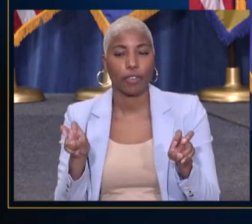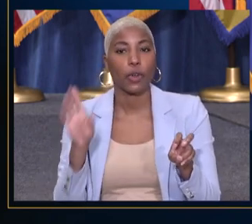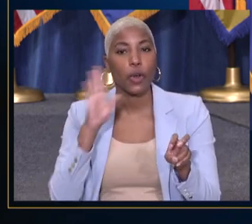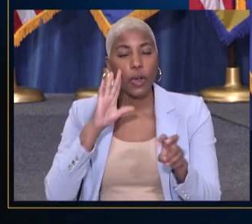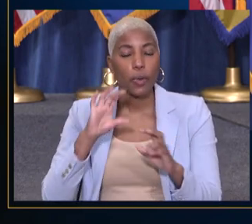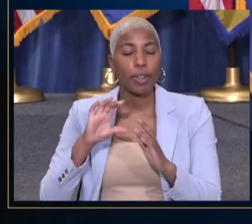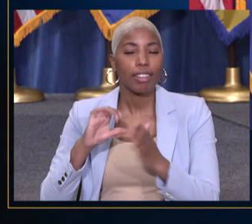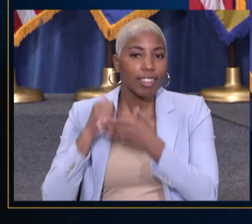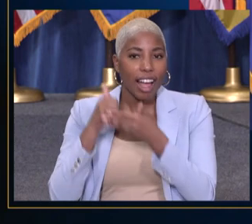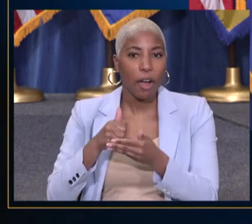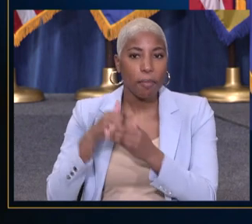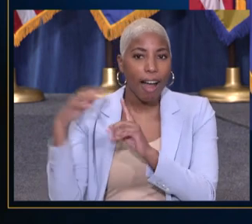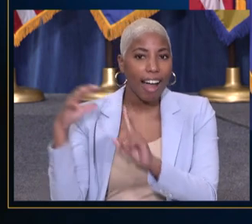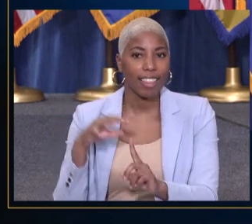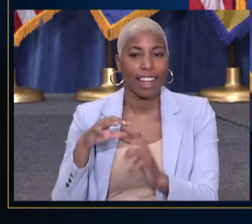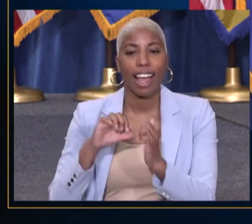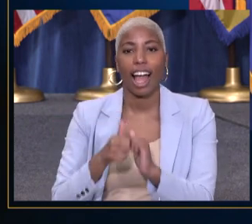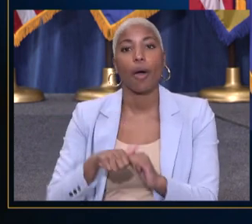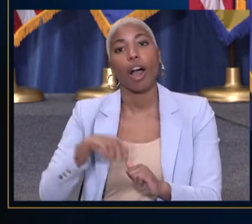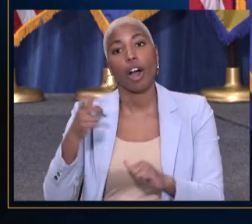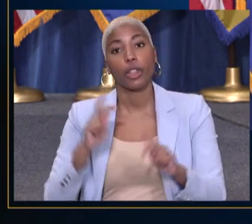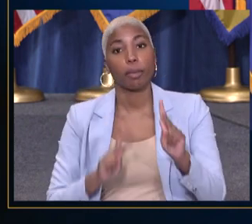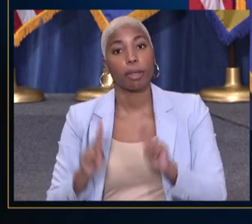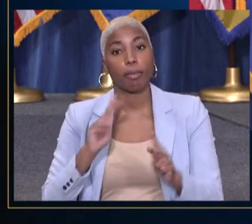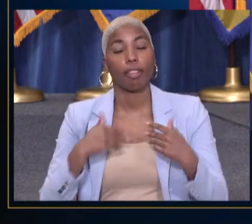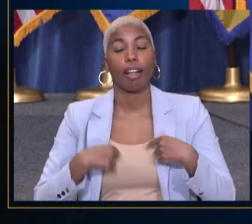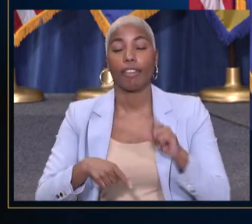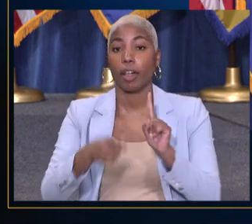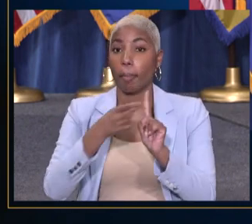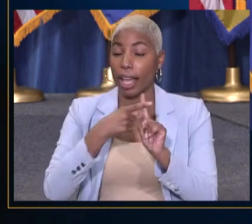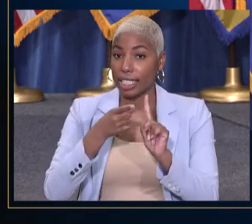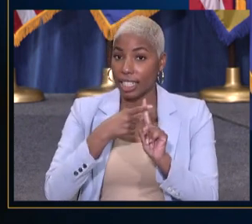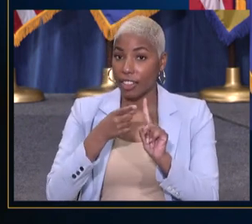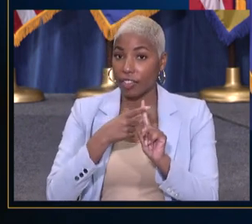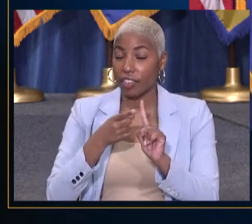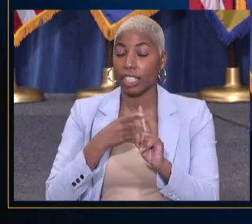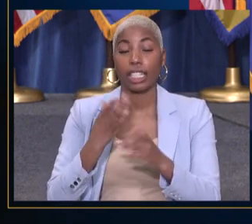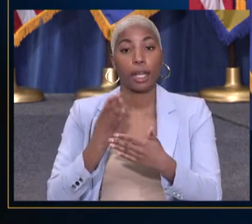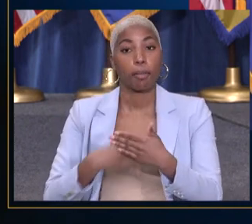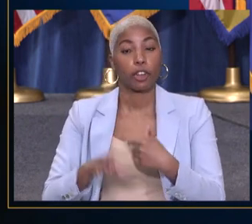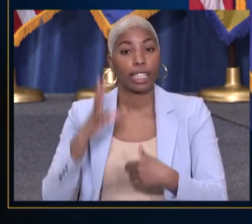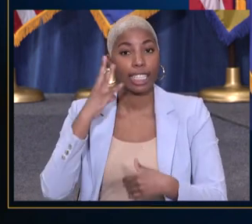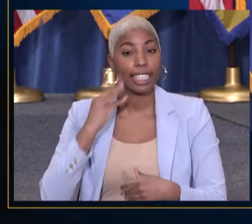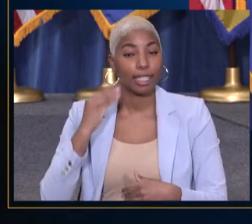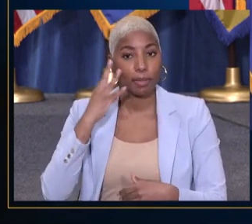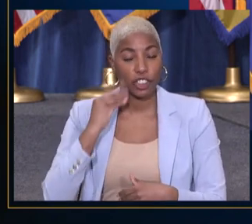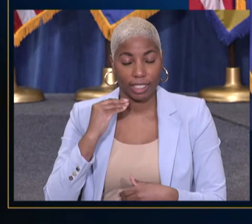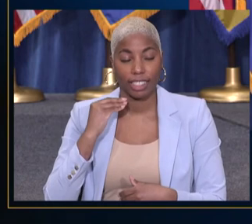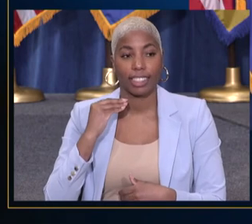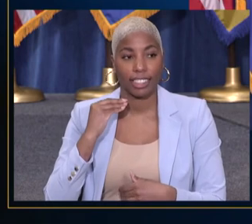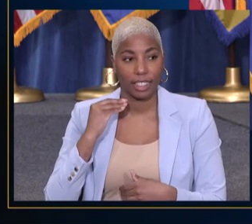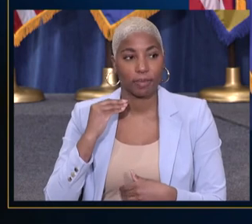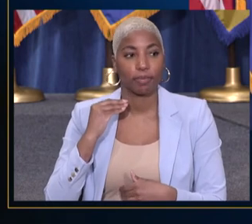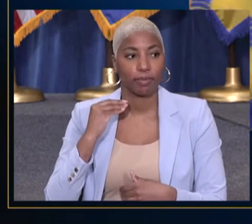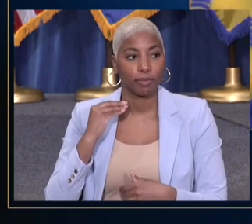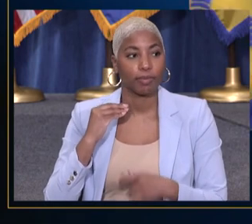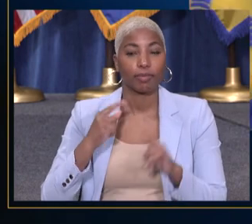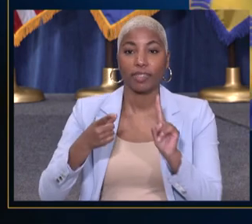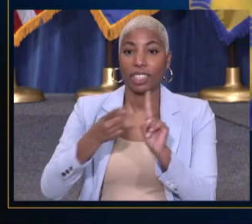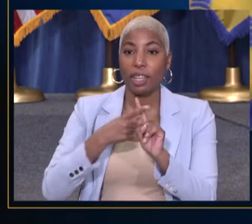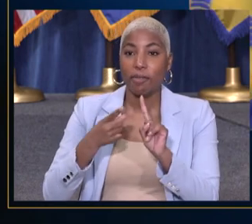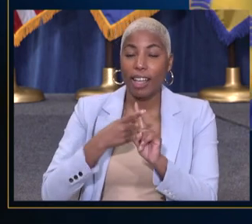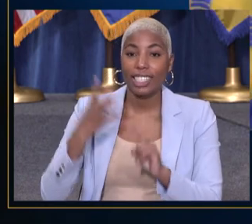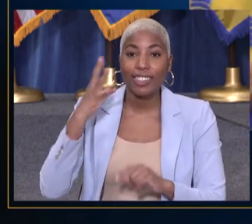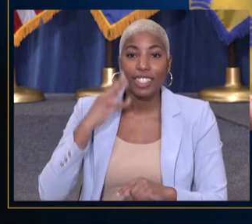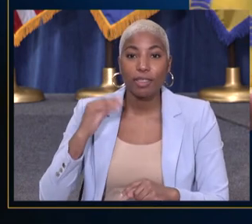highlight how we can ensure that others have that really positive birthing experience, a positive